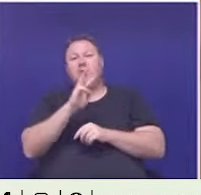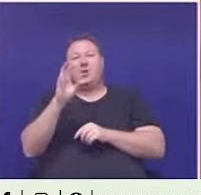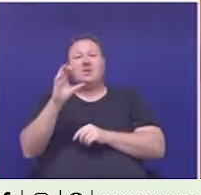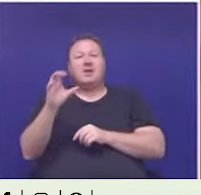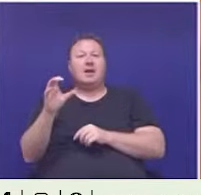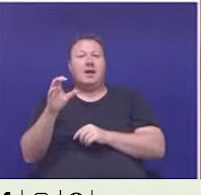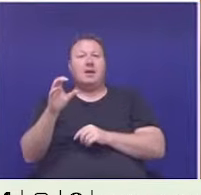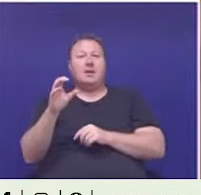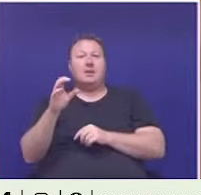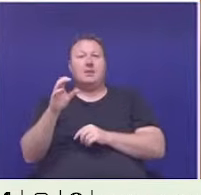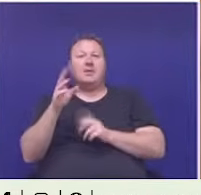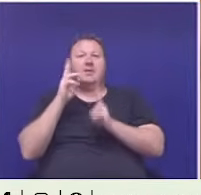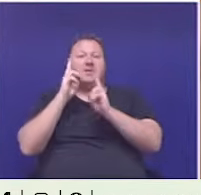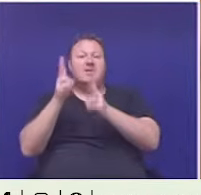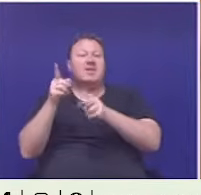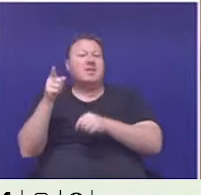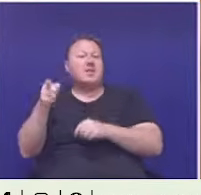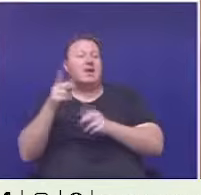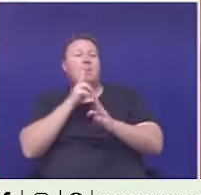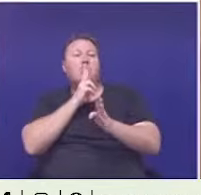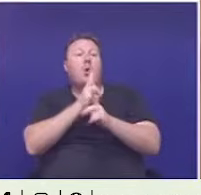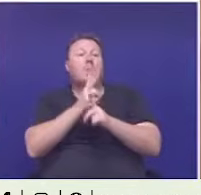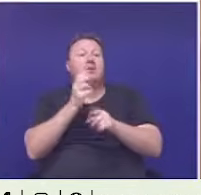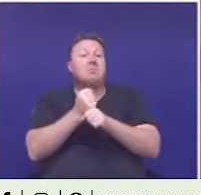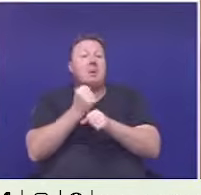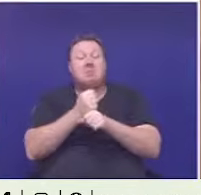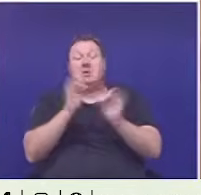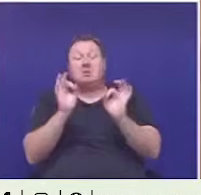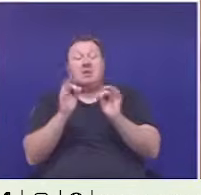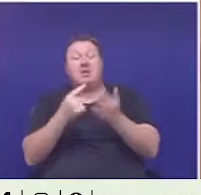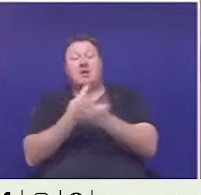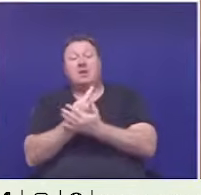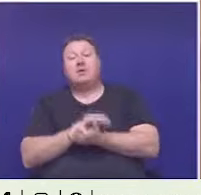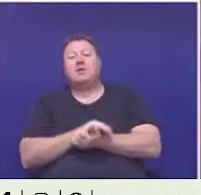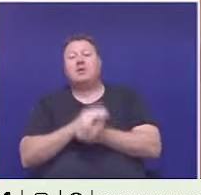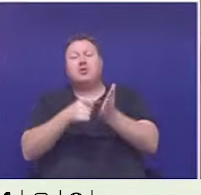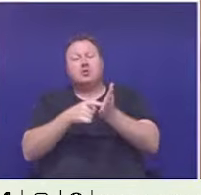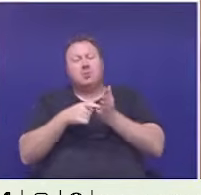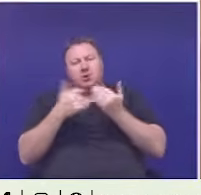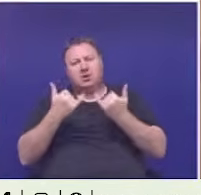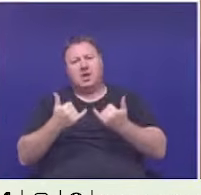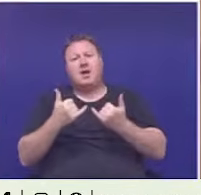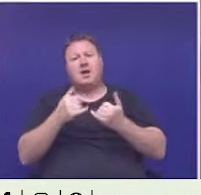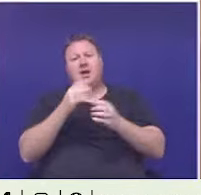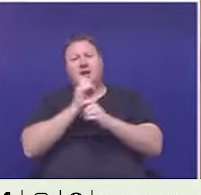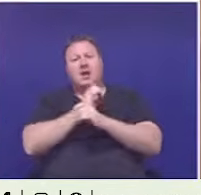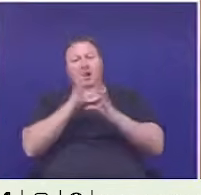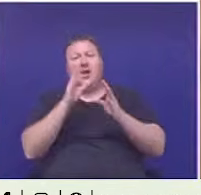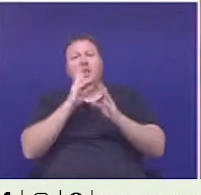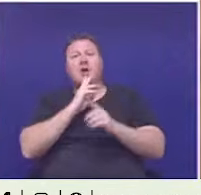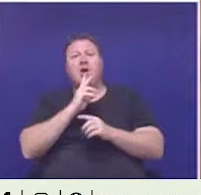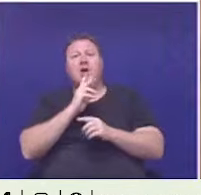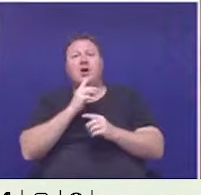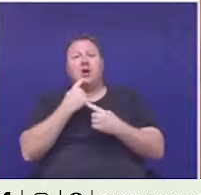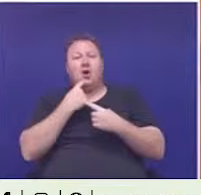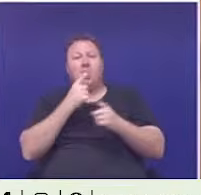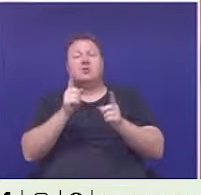there to make some promises, but nothing is happening. So we demand today that you give us clear-cut answers. I do understand what you